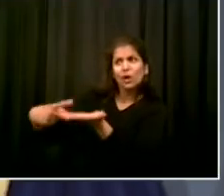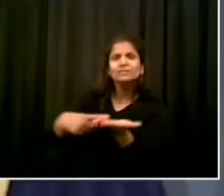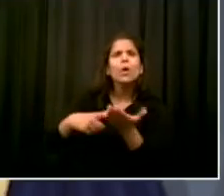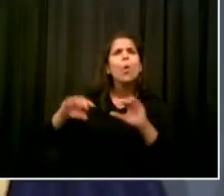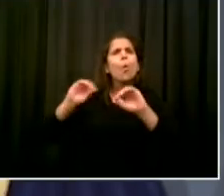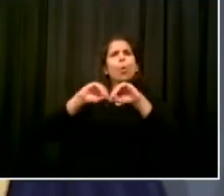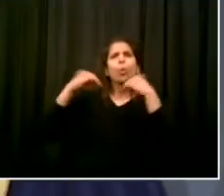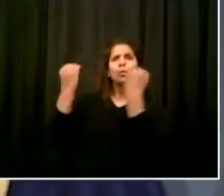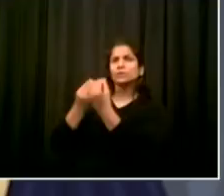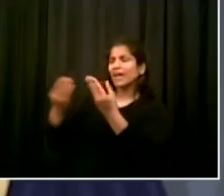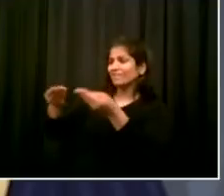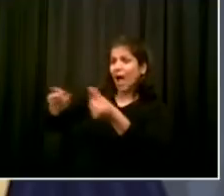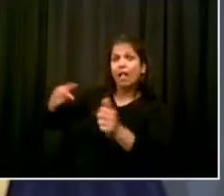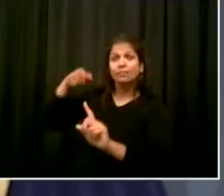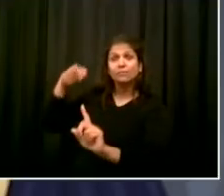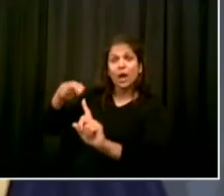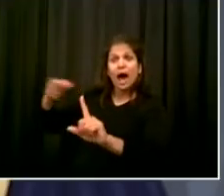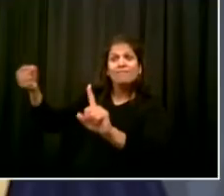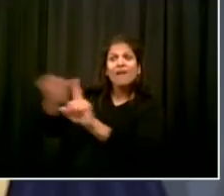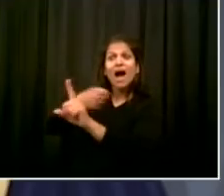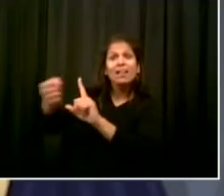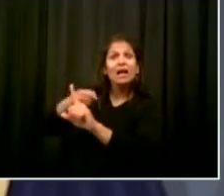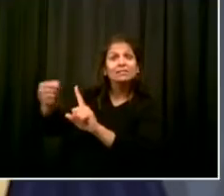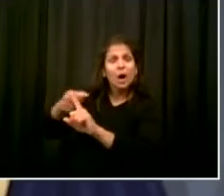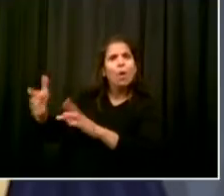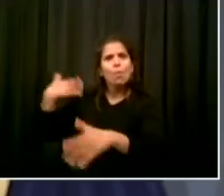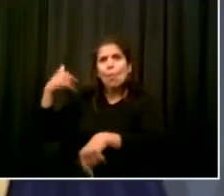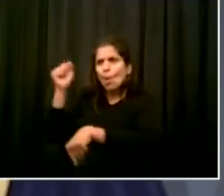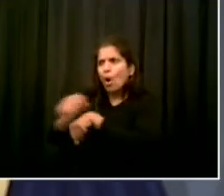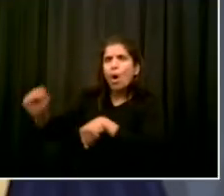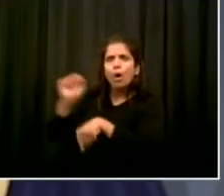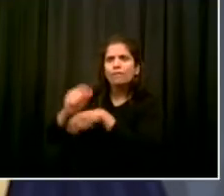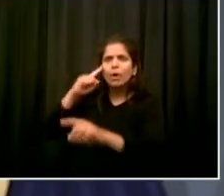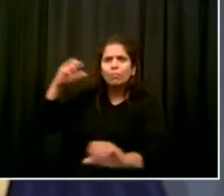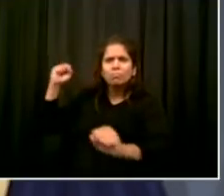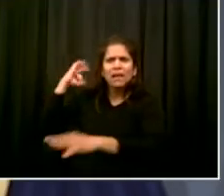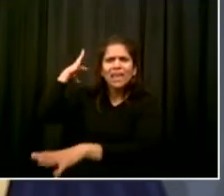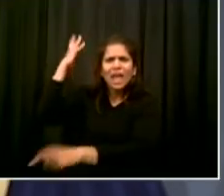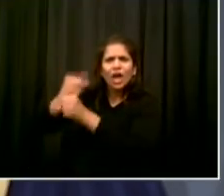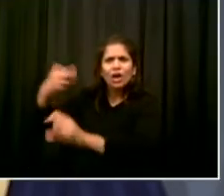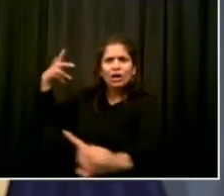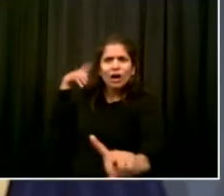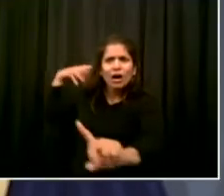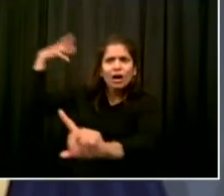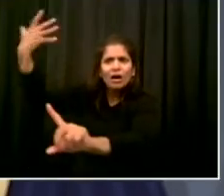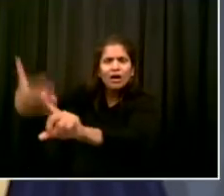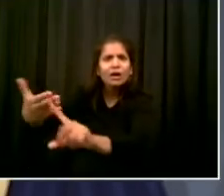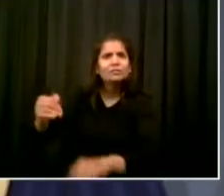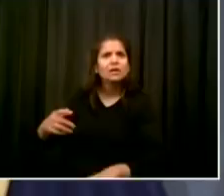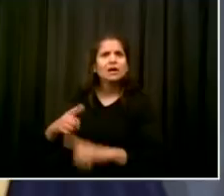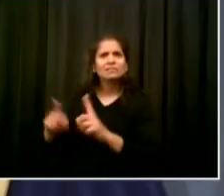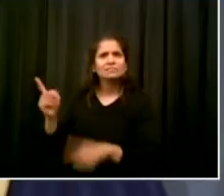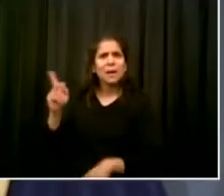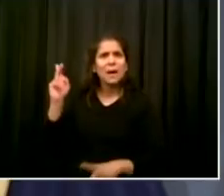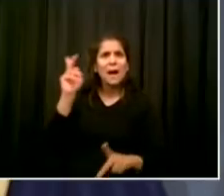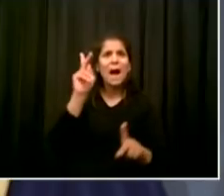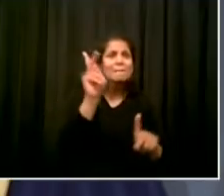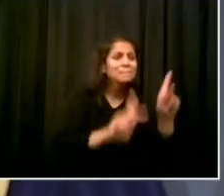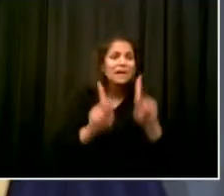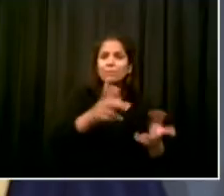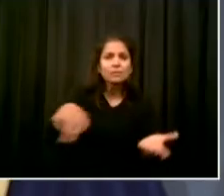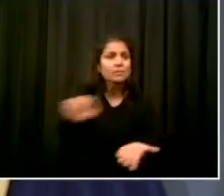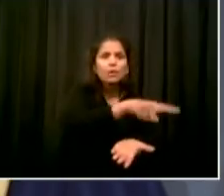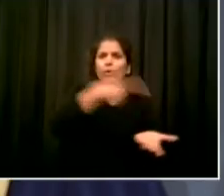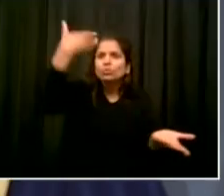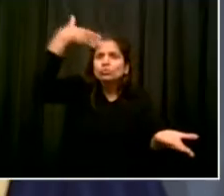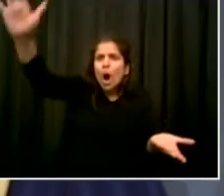this city to know these leaders and know the work they're doing. I don't think a lot of the things that were done to change